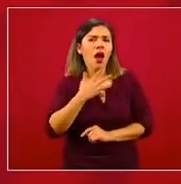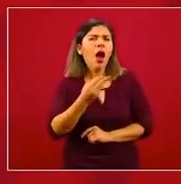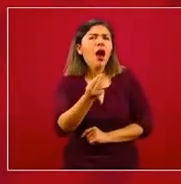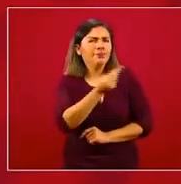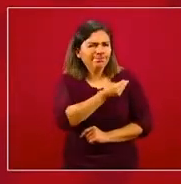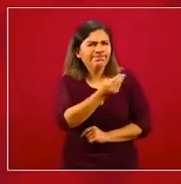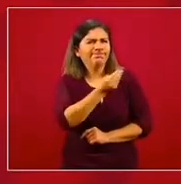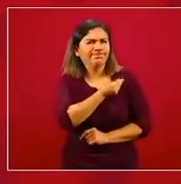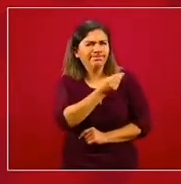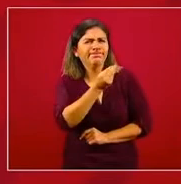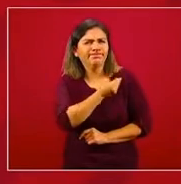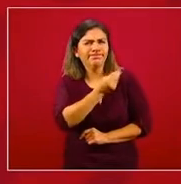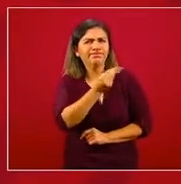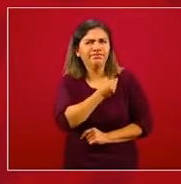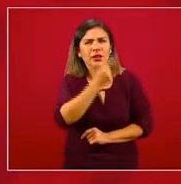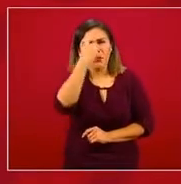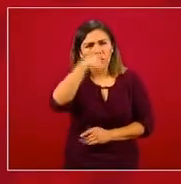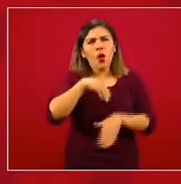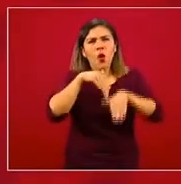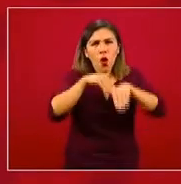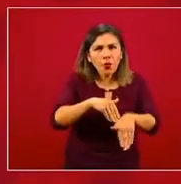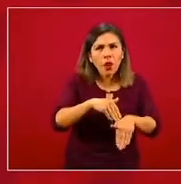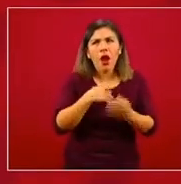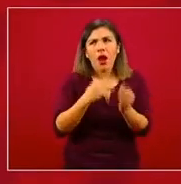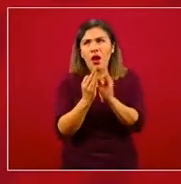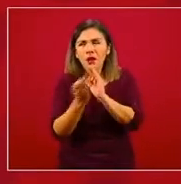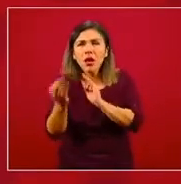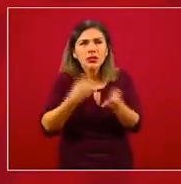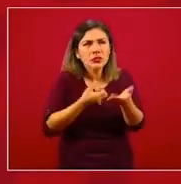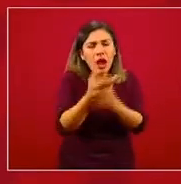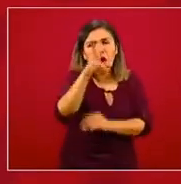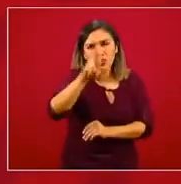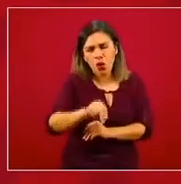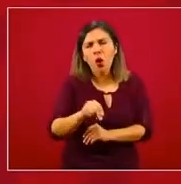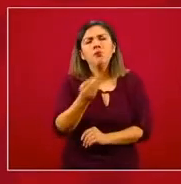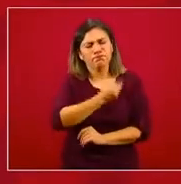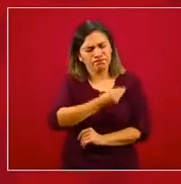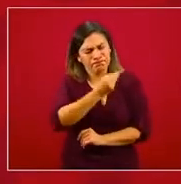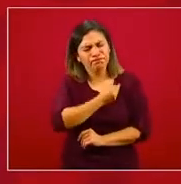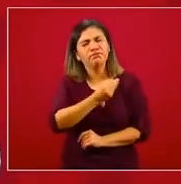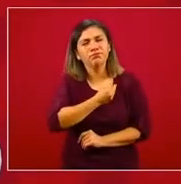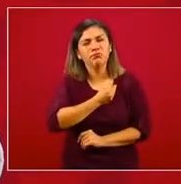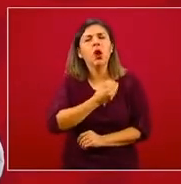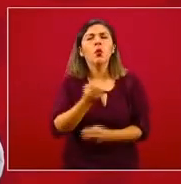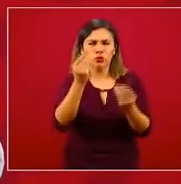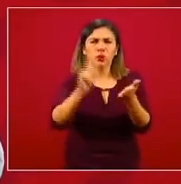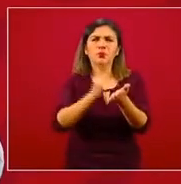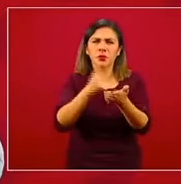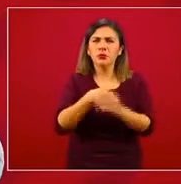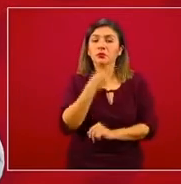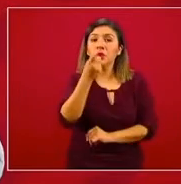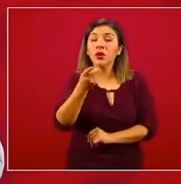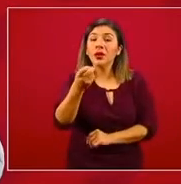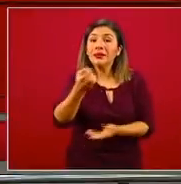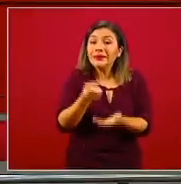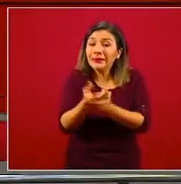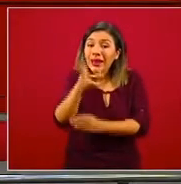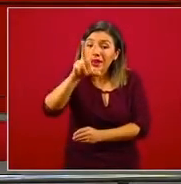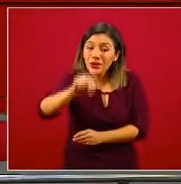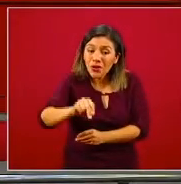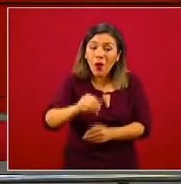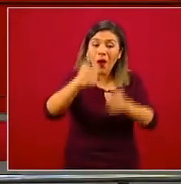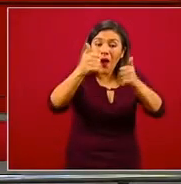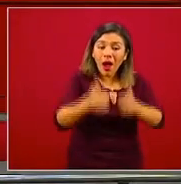in January. The resilience of society towards restrictions in mobility